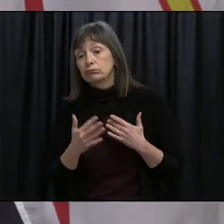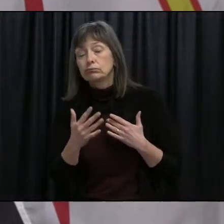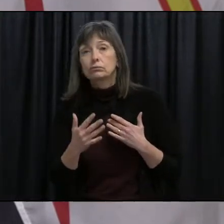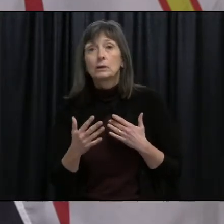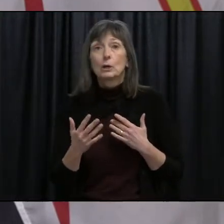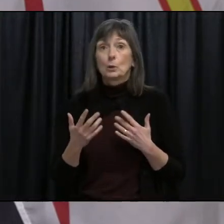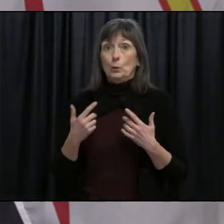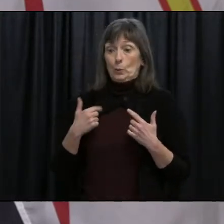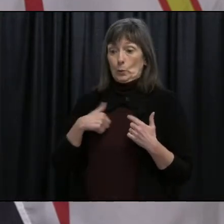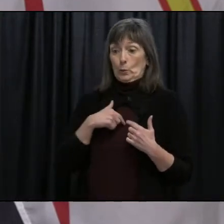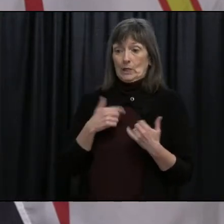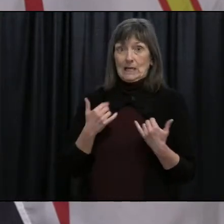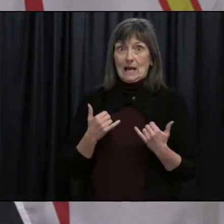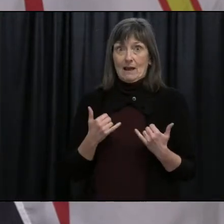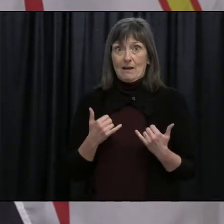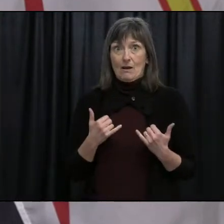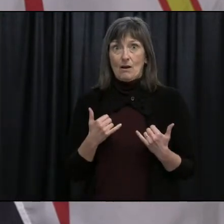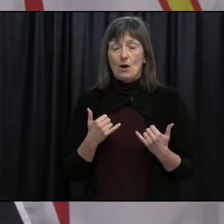our